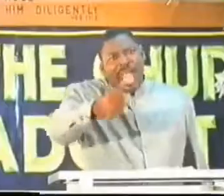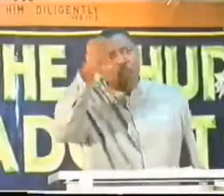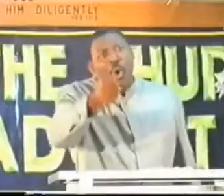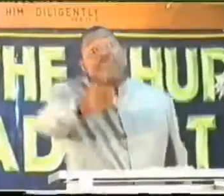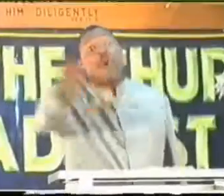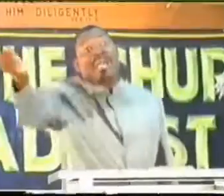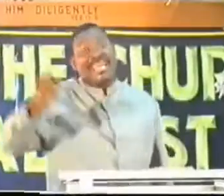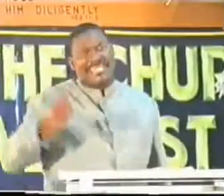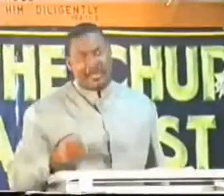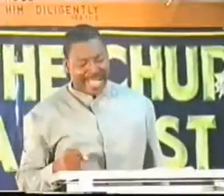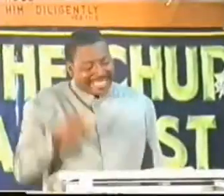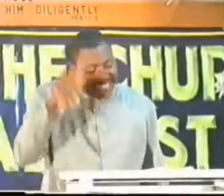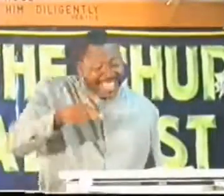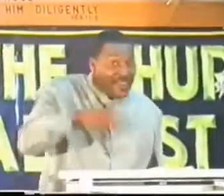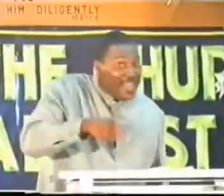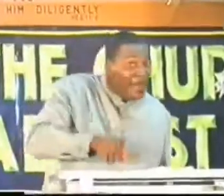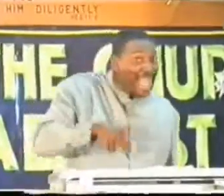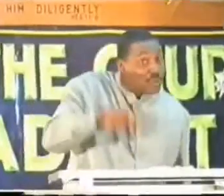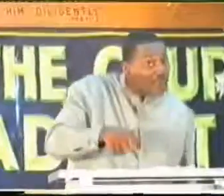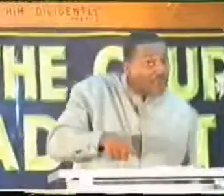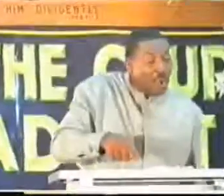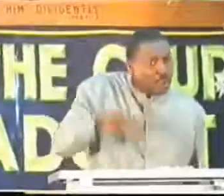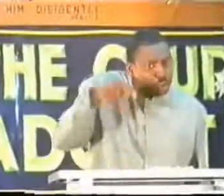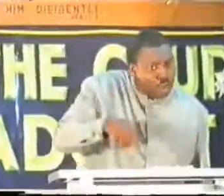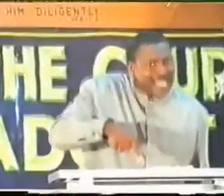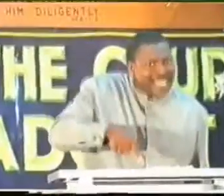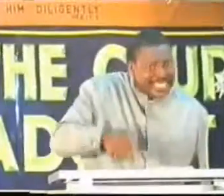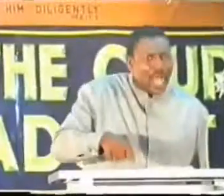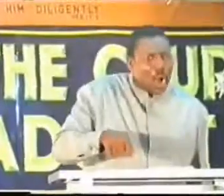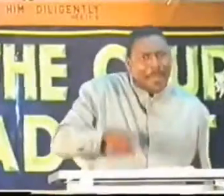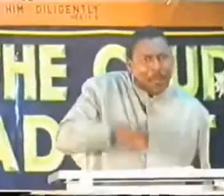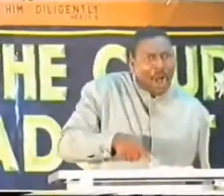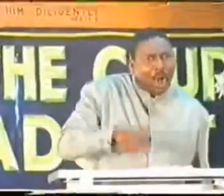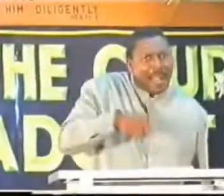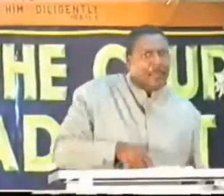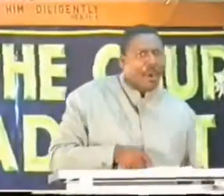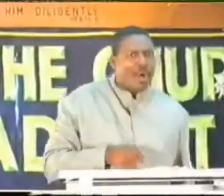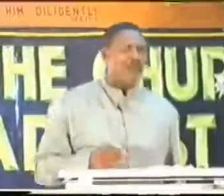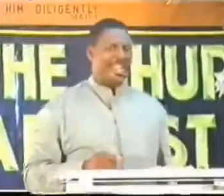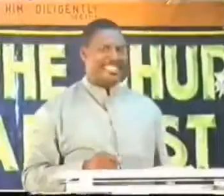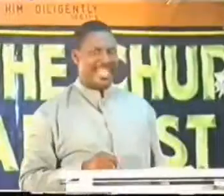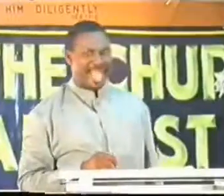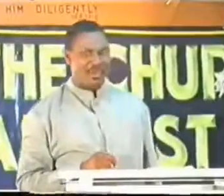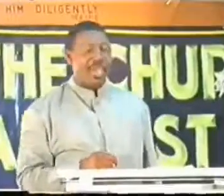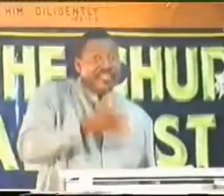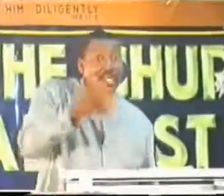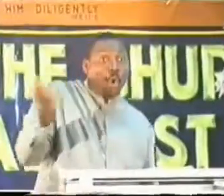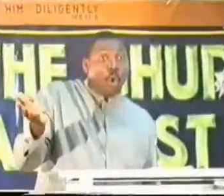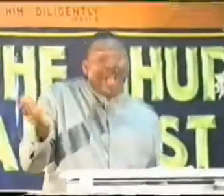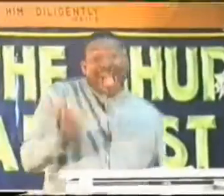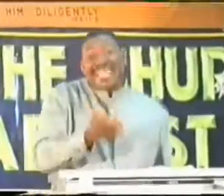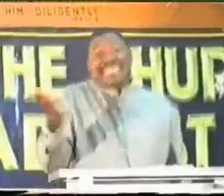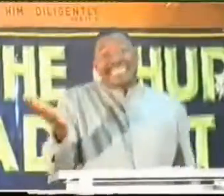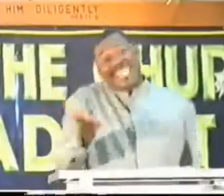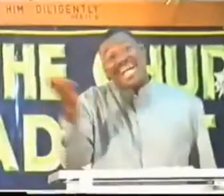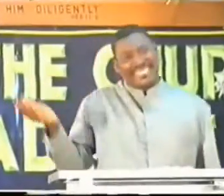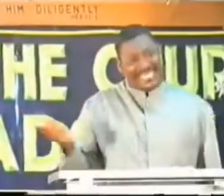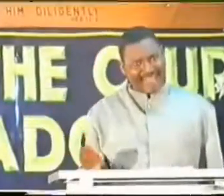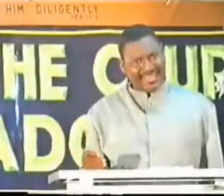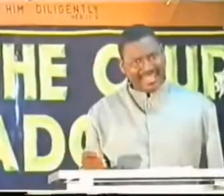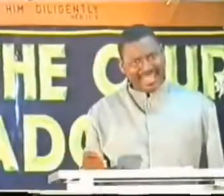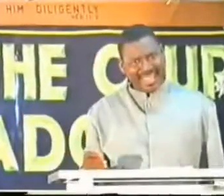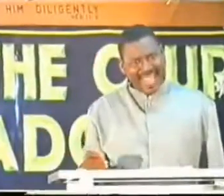obetumi abua obi oka ensempa. Said ye Philippi asore no, o chusu ye se obebua obema Paul e wona senkan mu. Even though other churches